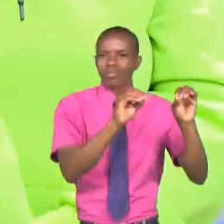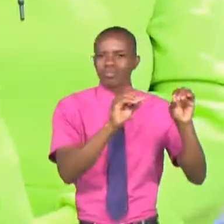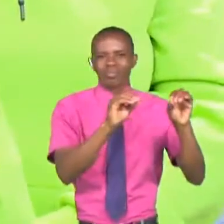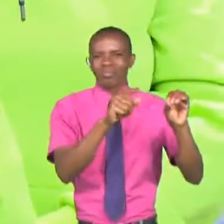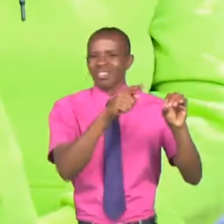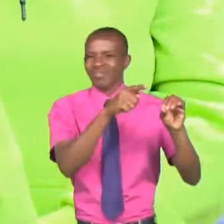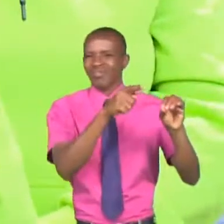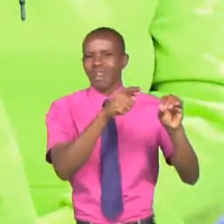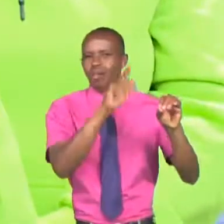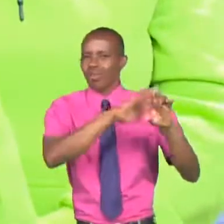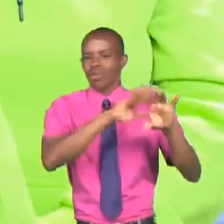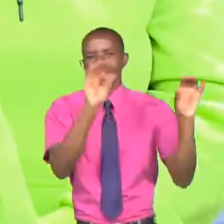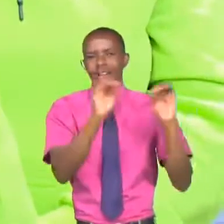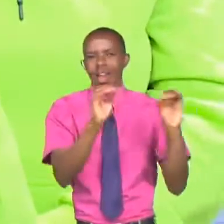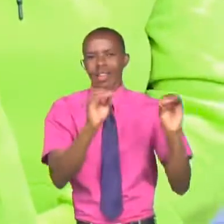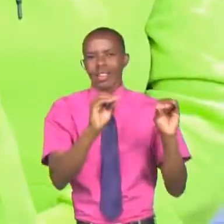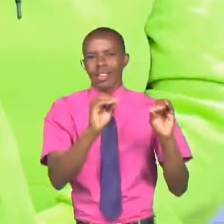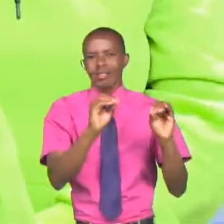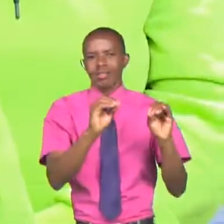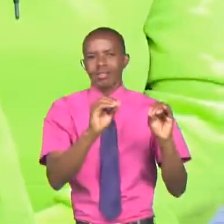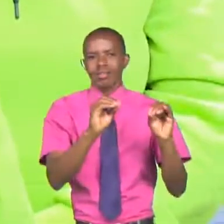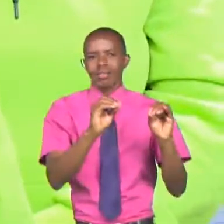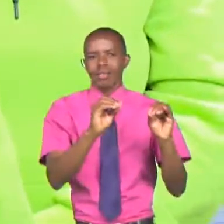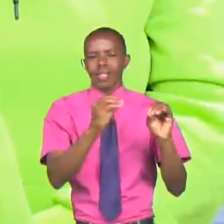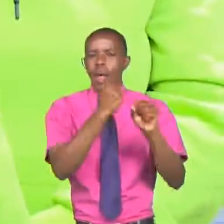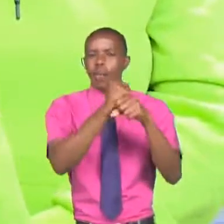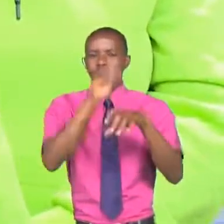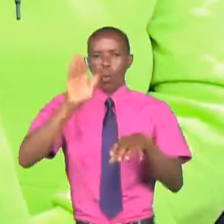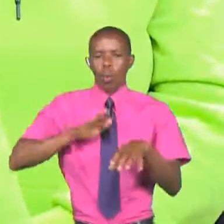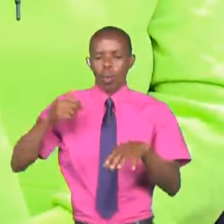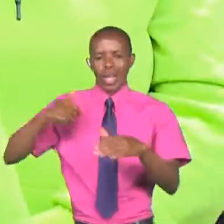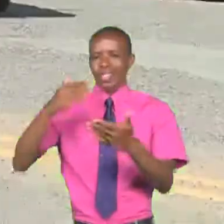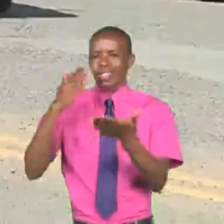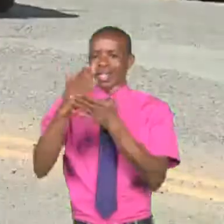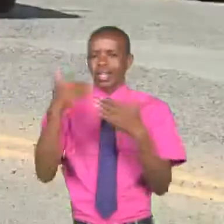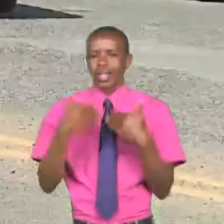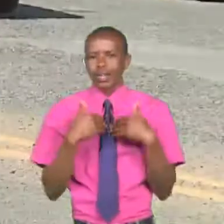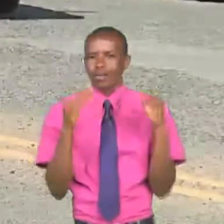kutukejeli, ni kama kufanya kina mama hatuna haki.